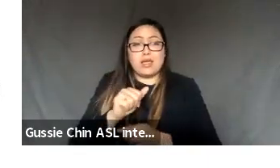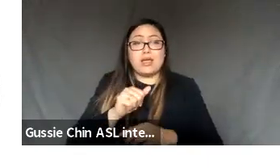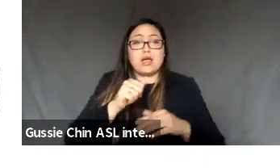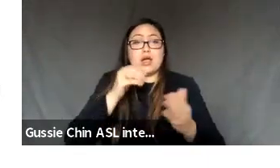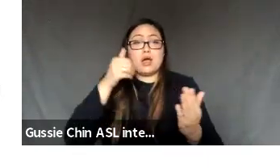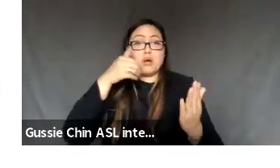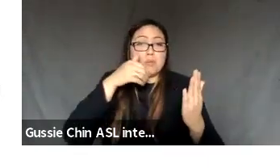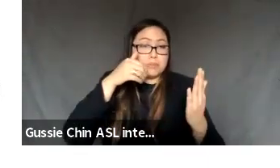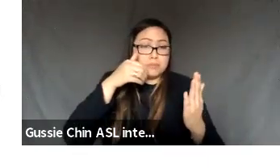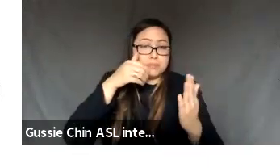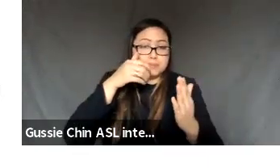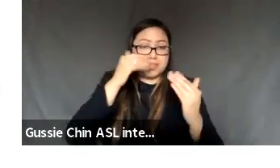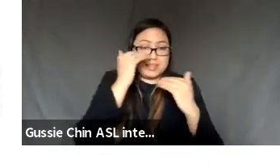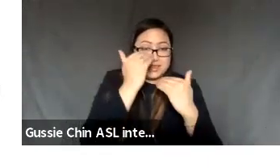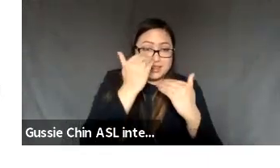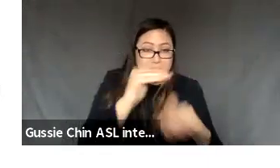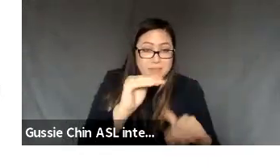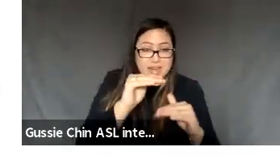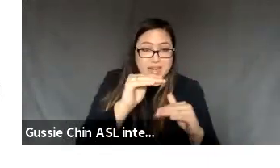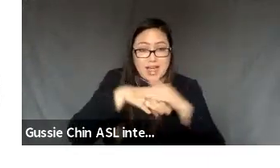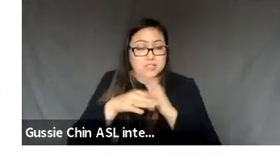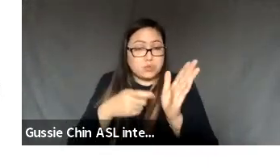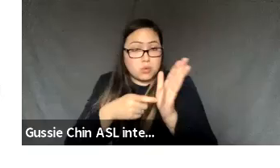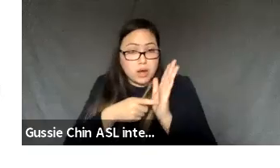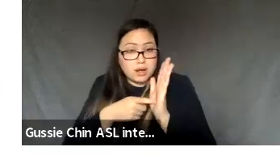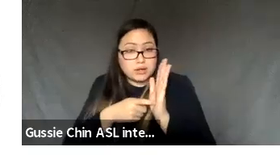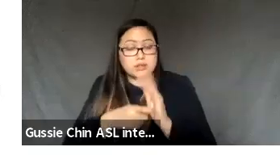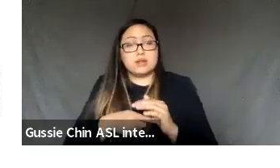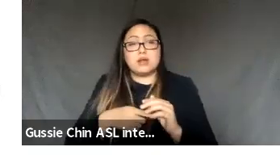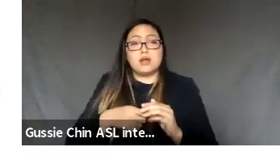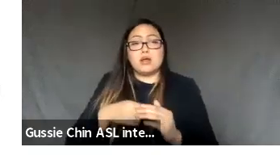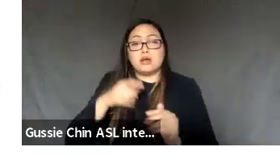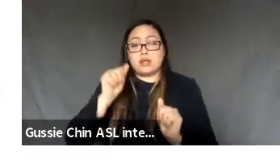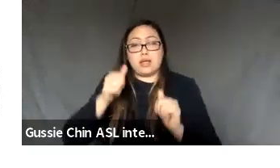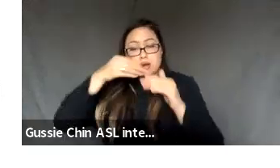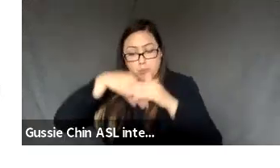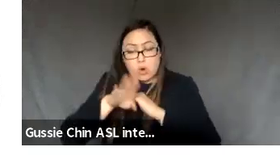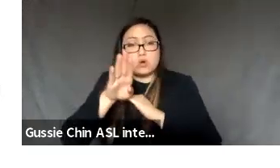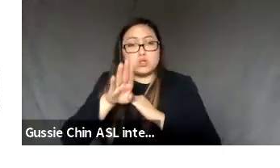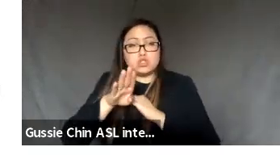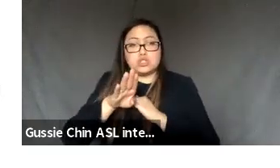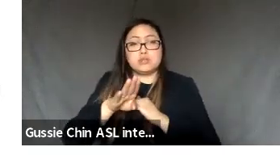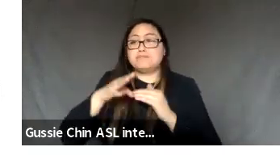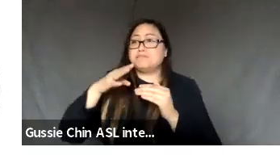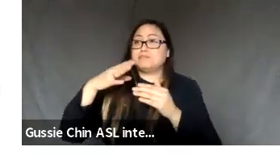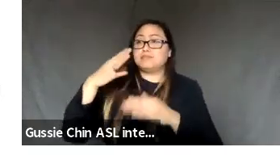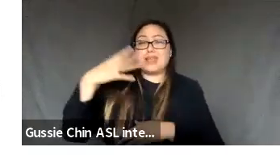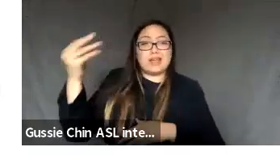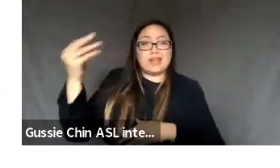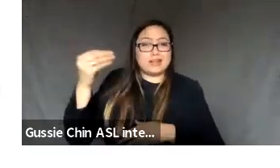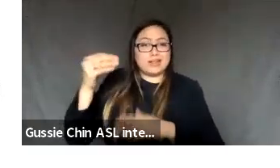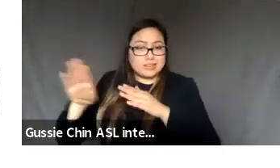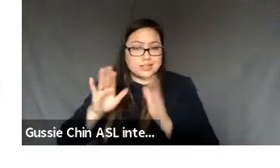required at least to the point where you're able to approach, enter, and exit the space. Now, as far as the